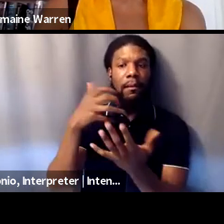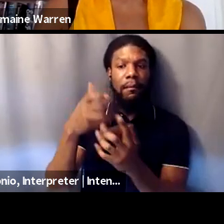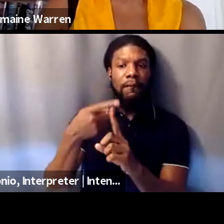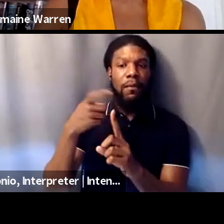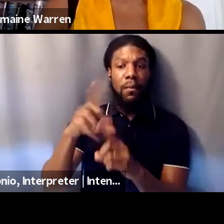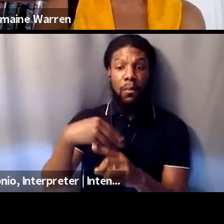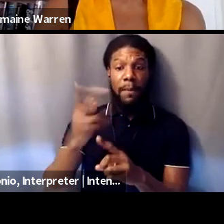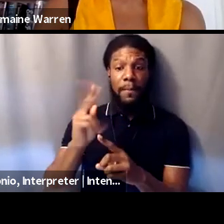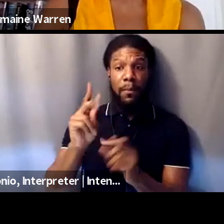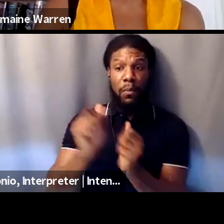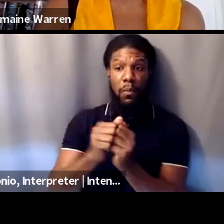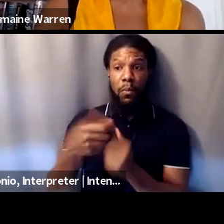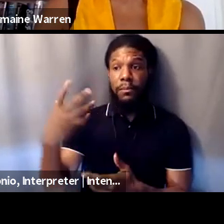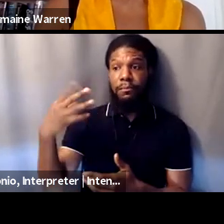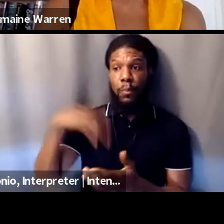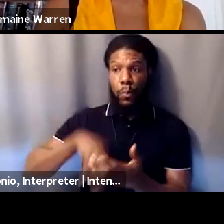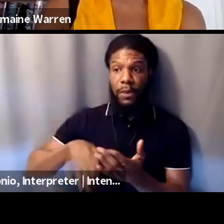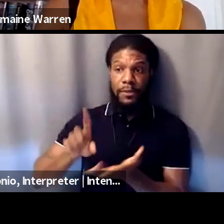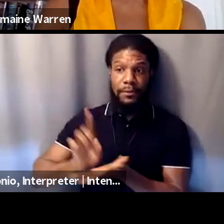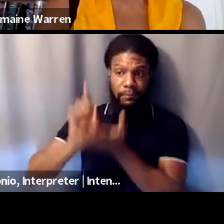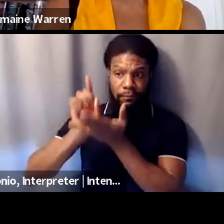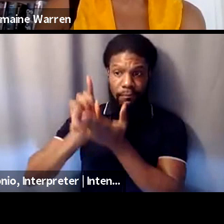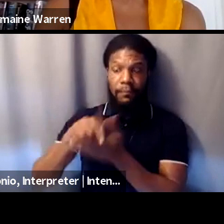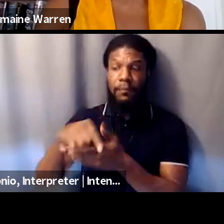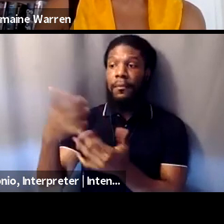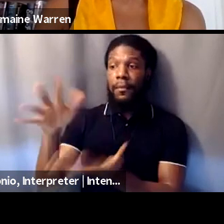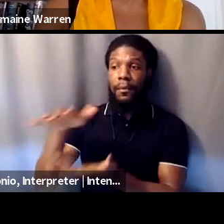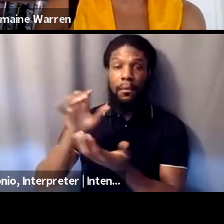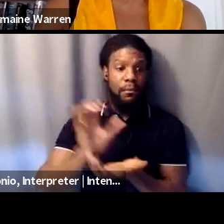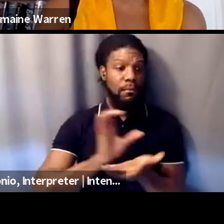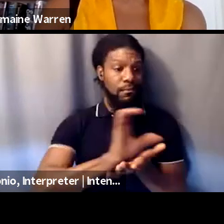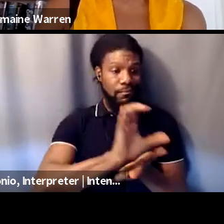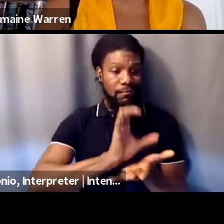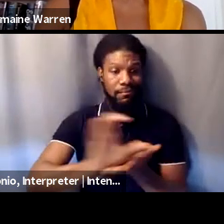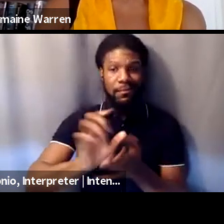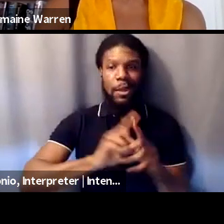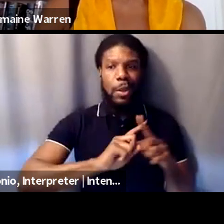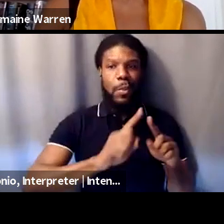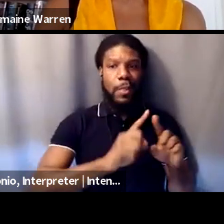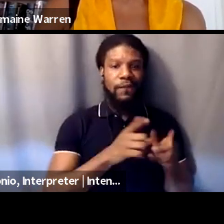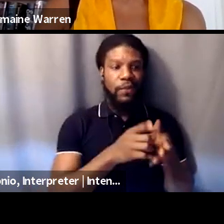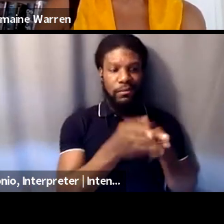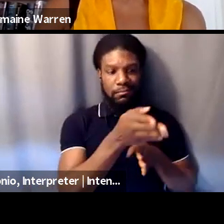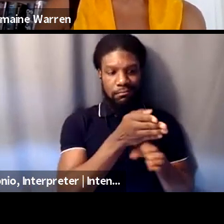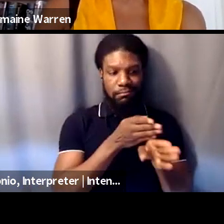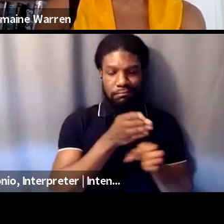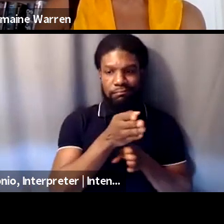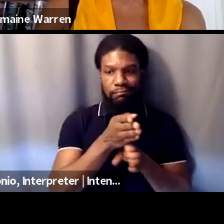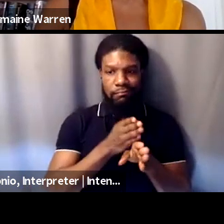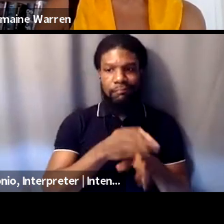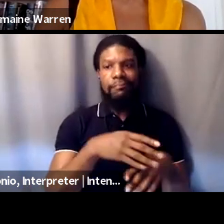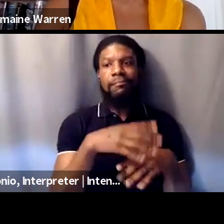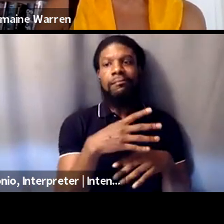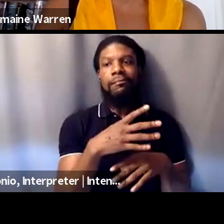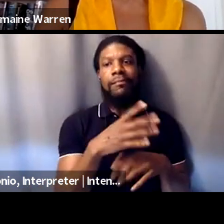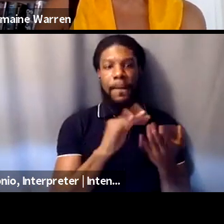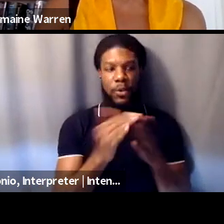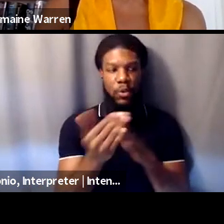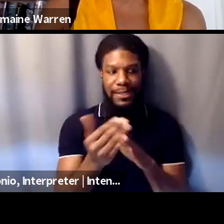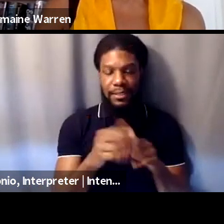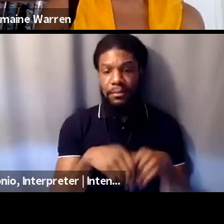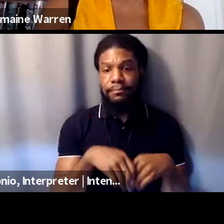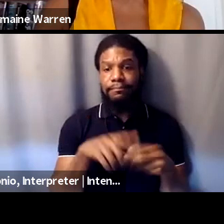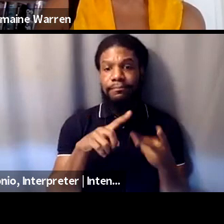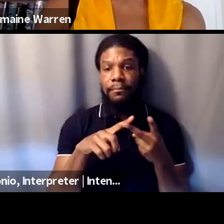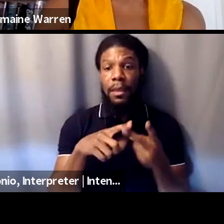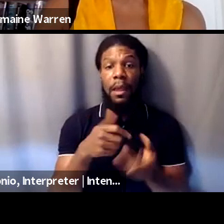privilege to BIPOC communities, specific to Black trans communities, sometimes housing people, helping people get housing. And